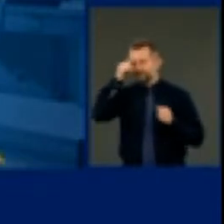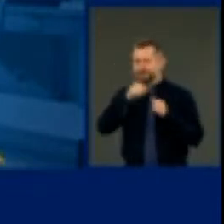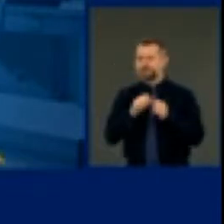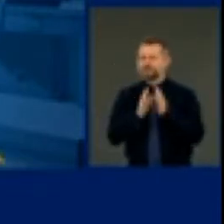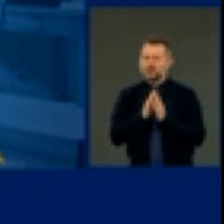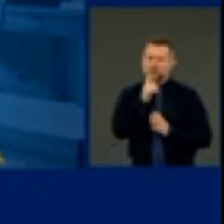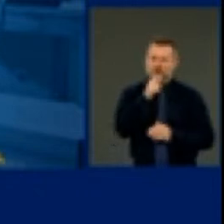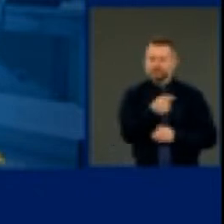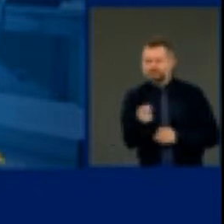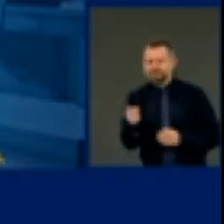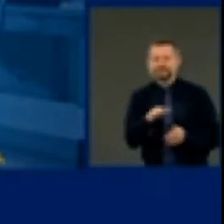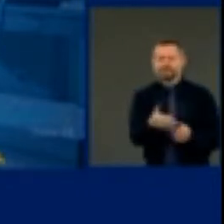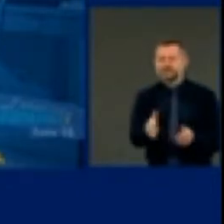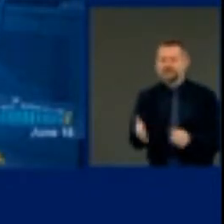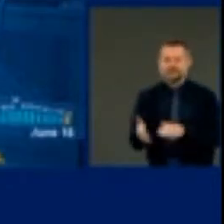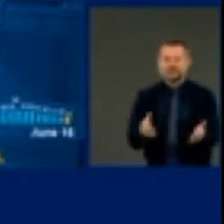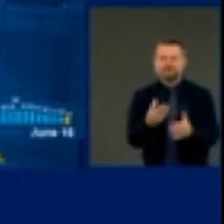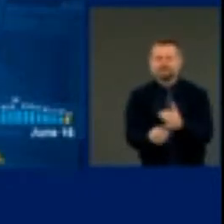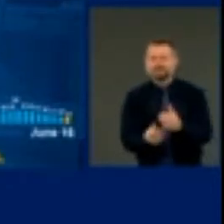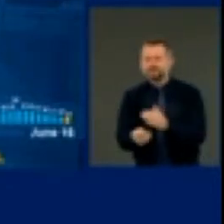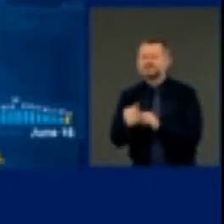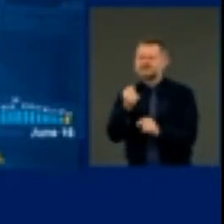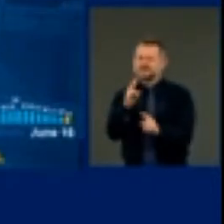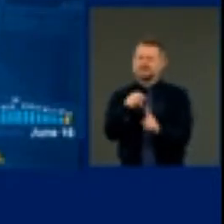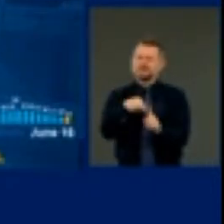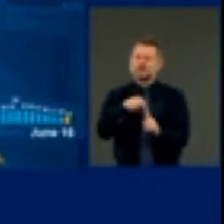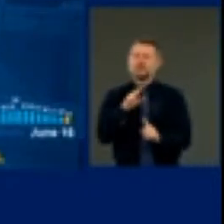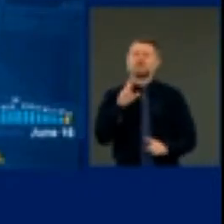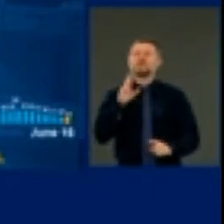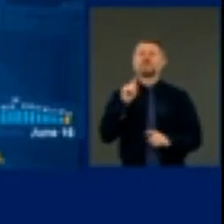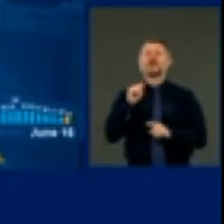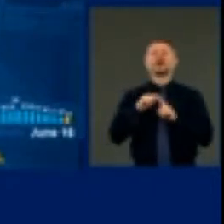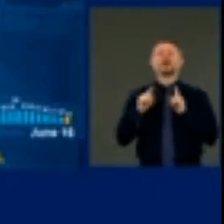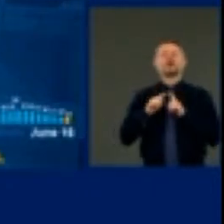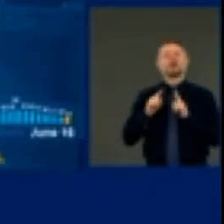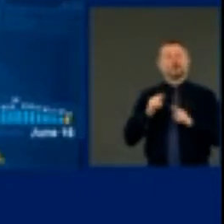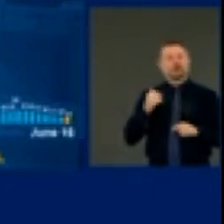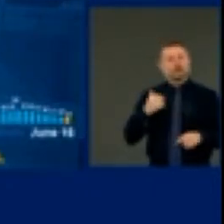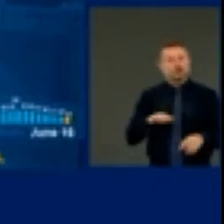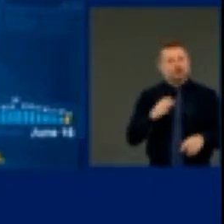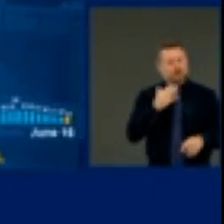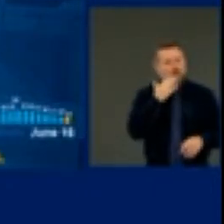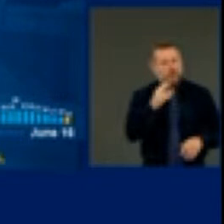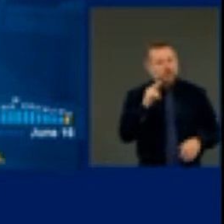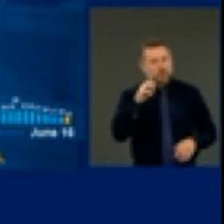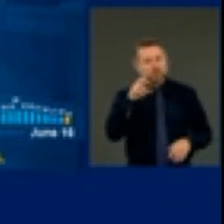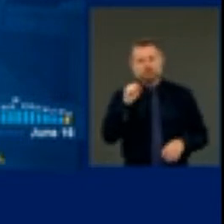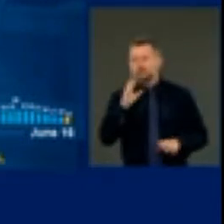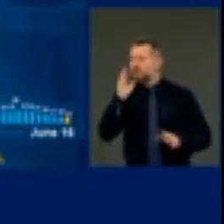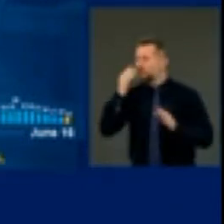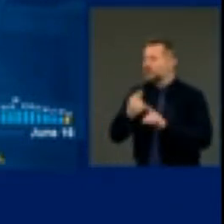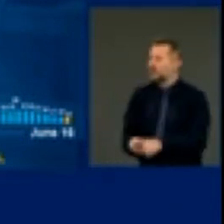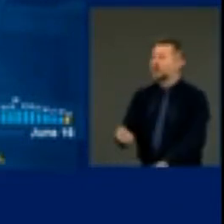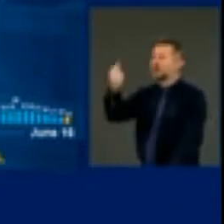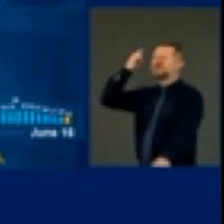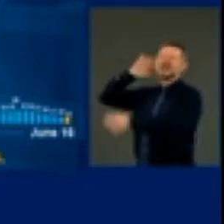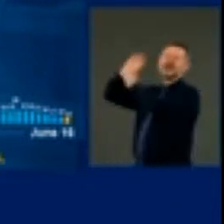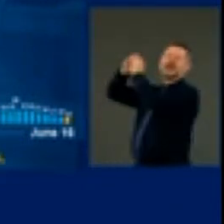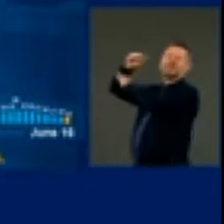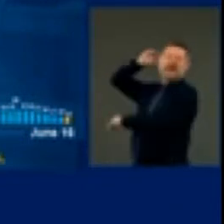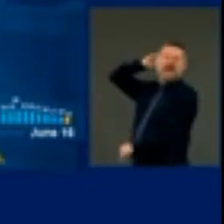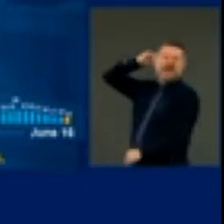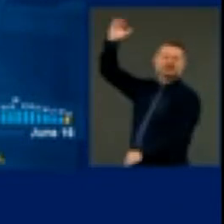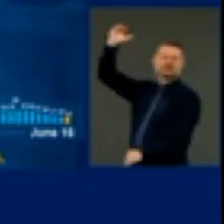But this is great, great news compared to where we've been. Lowest level on the